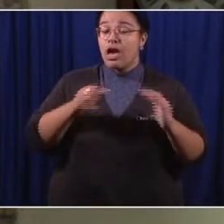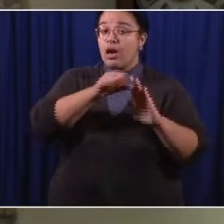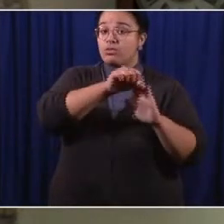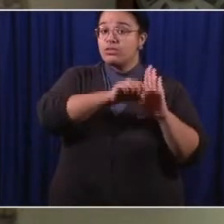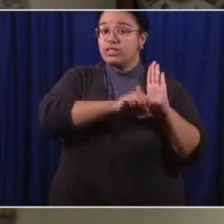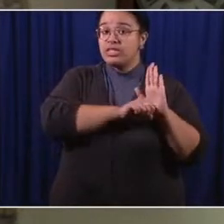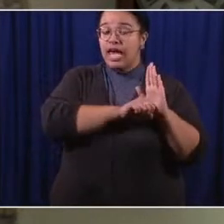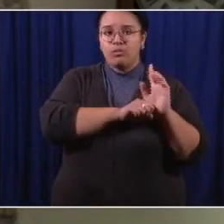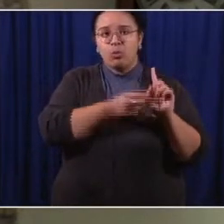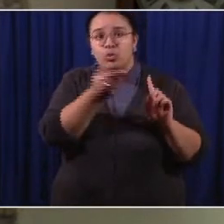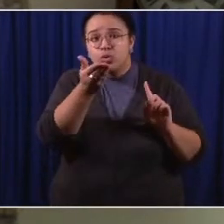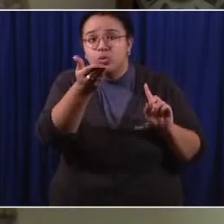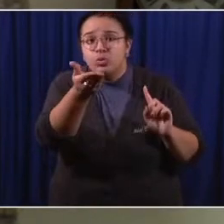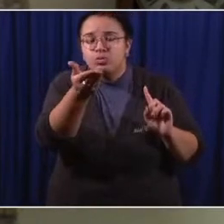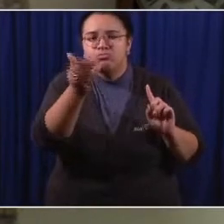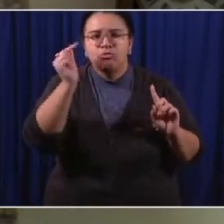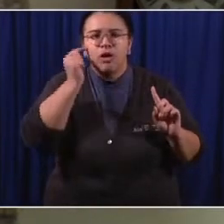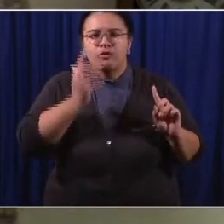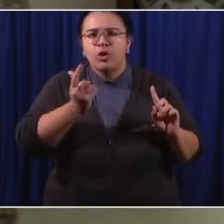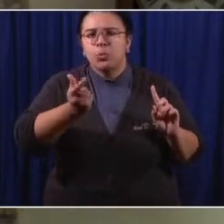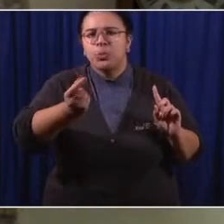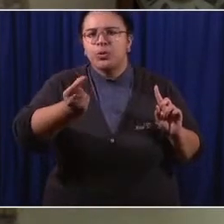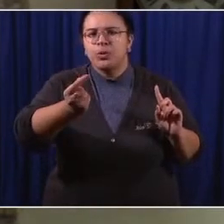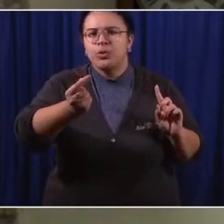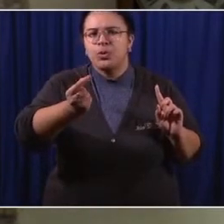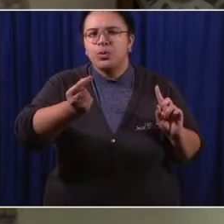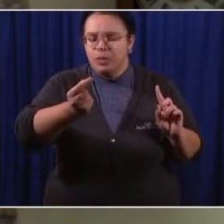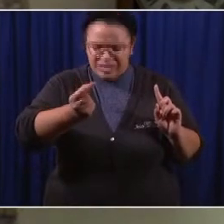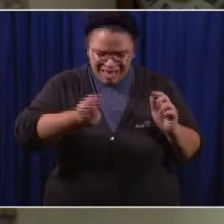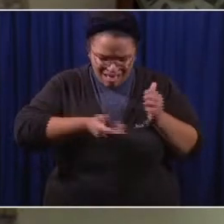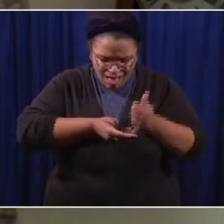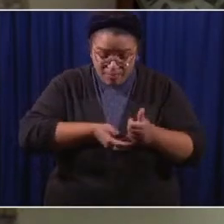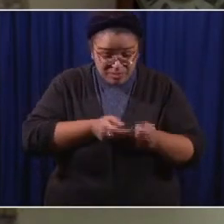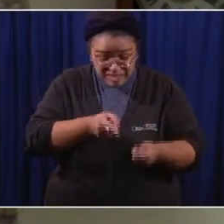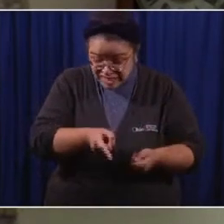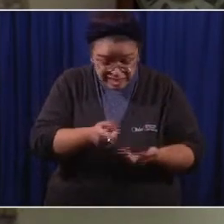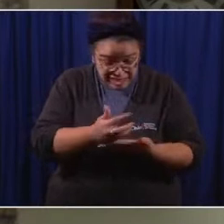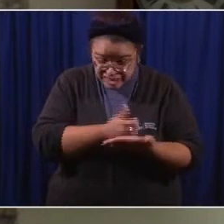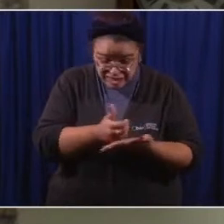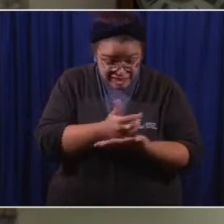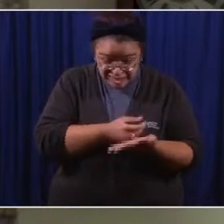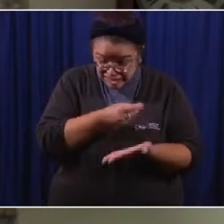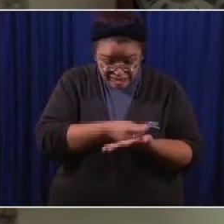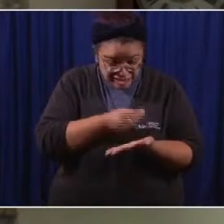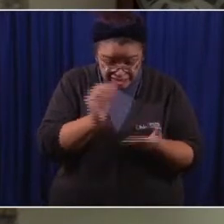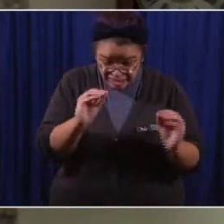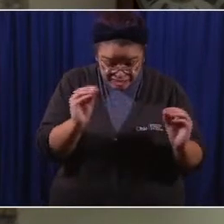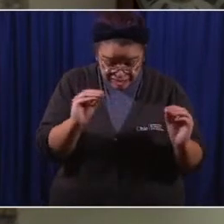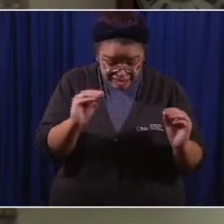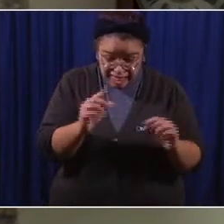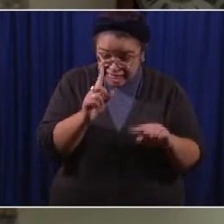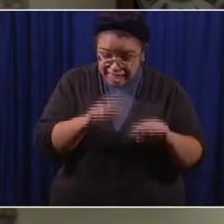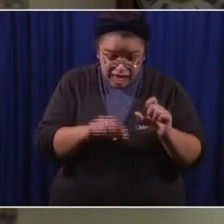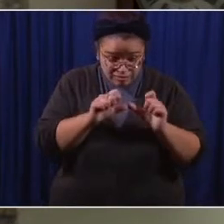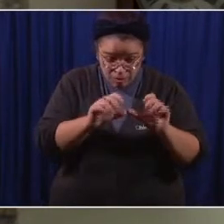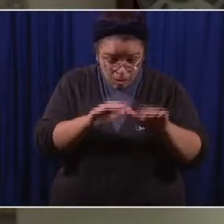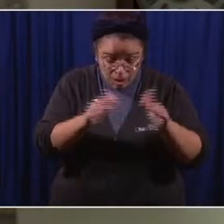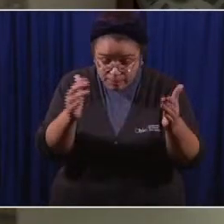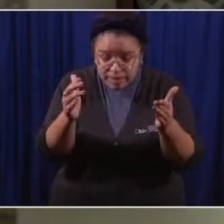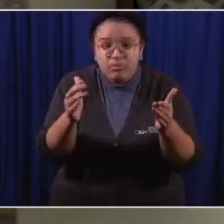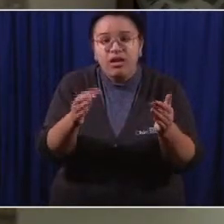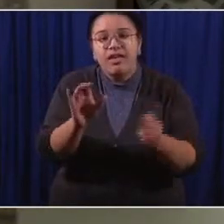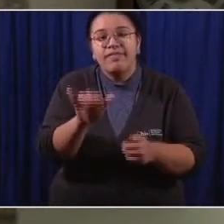they're not making any money and they can't, be able to exist, that's a problem. Look,